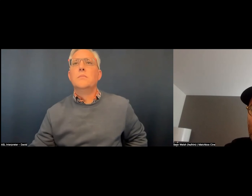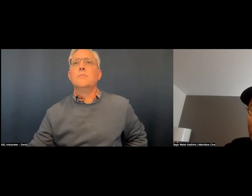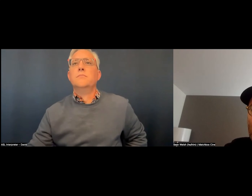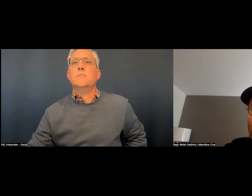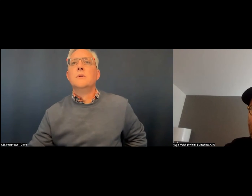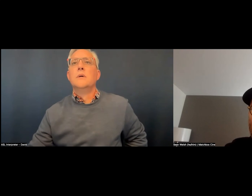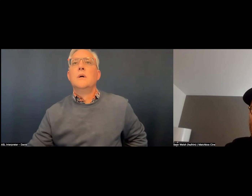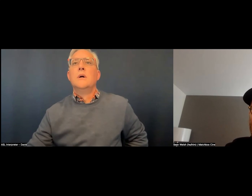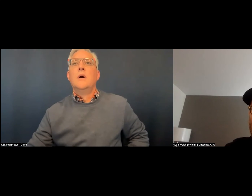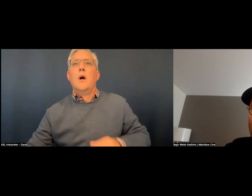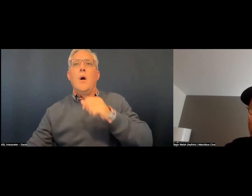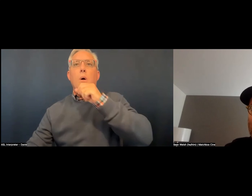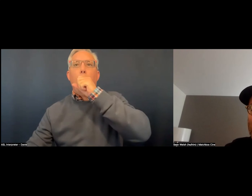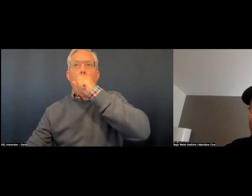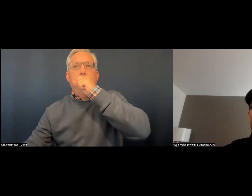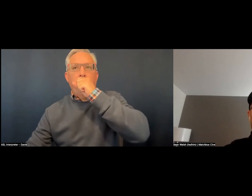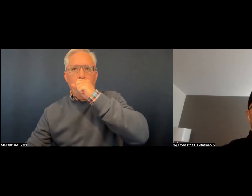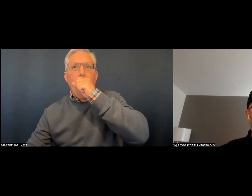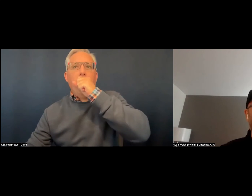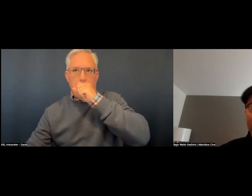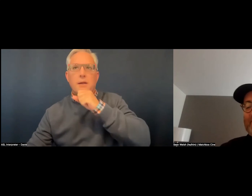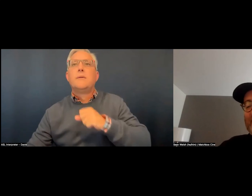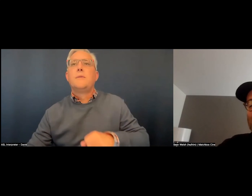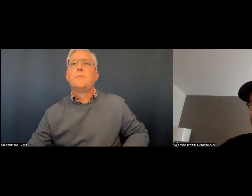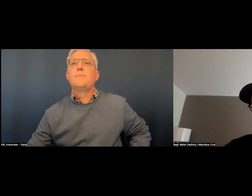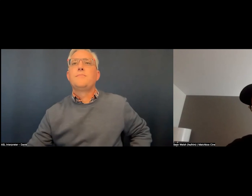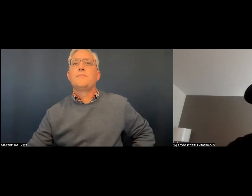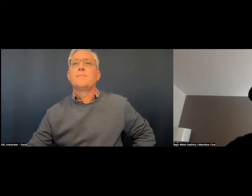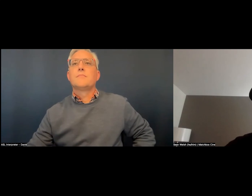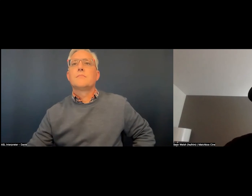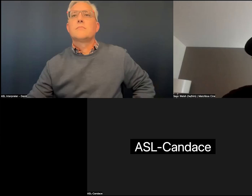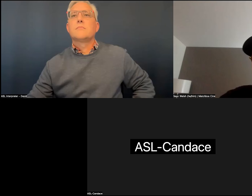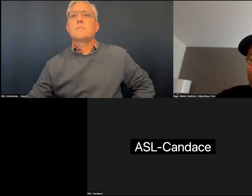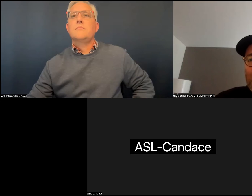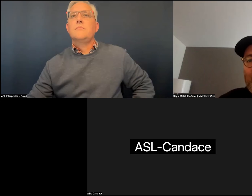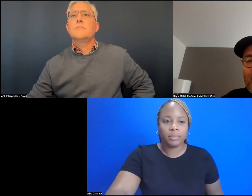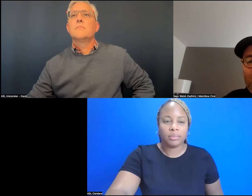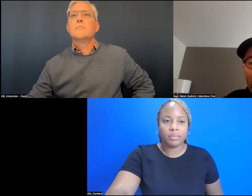Hi, Sean. It's Jonathan. Can you hear me? I can. Hi, how you doing?